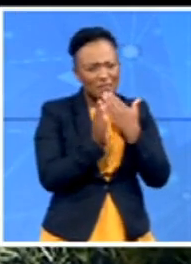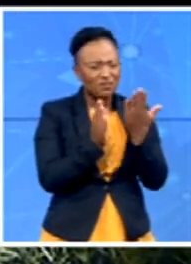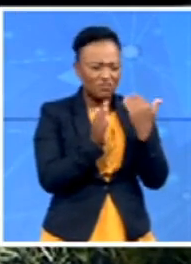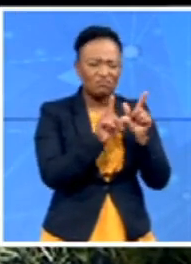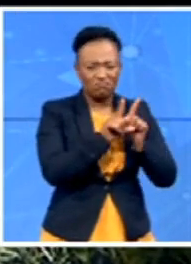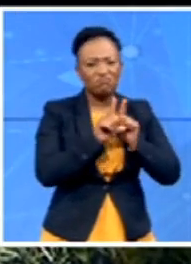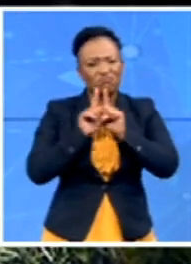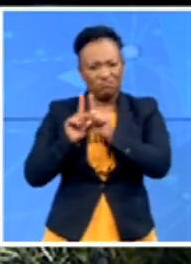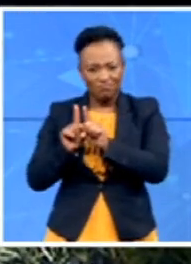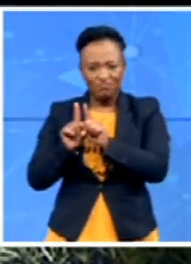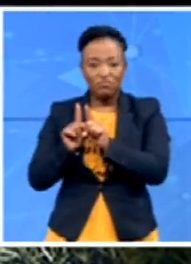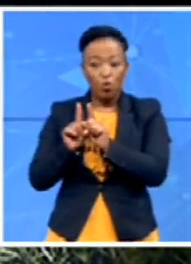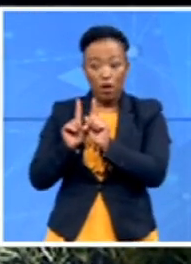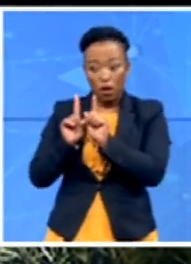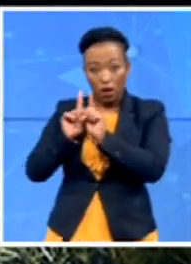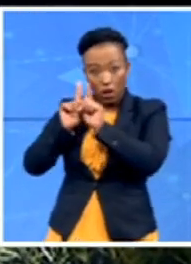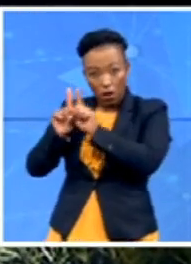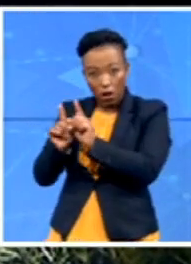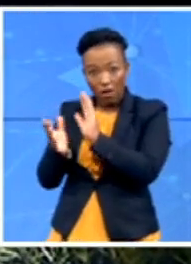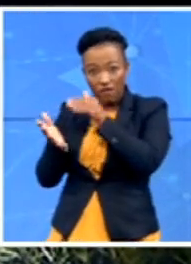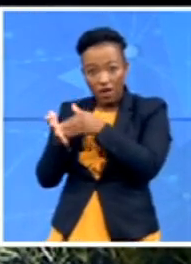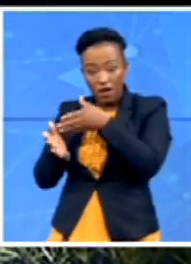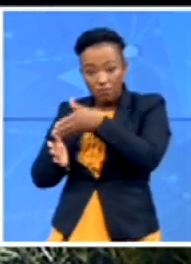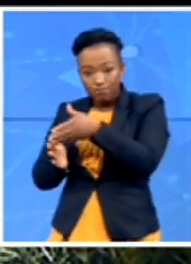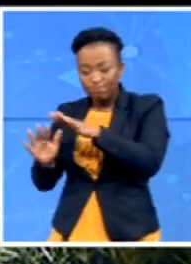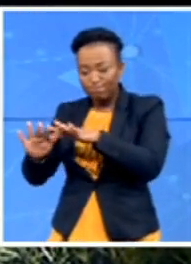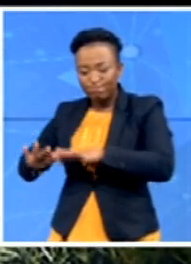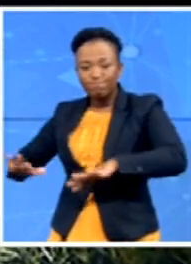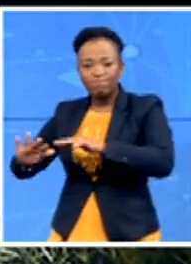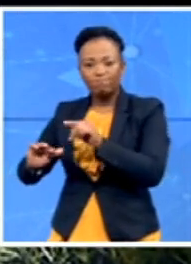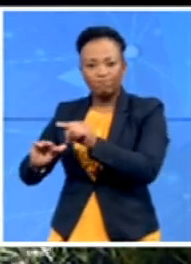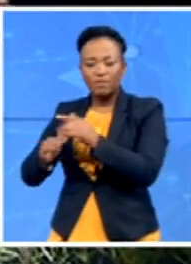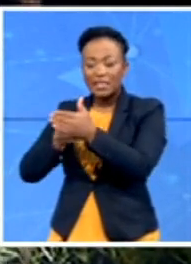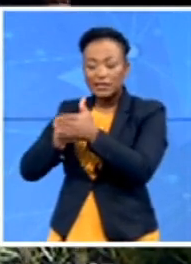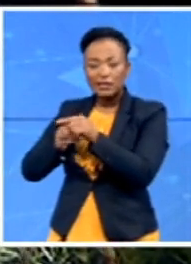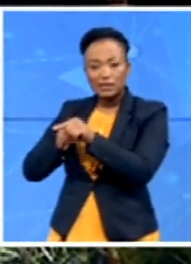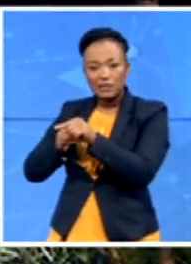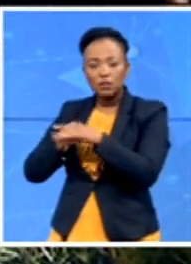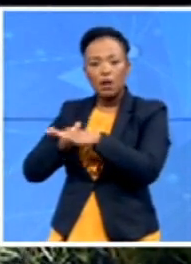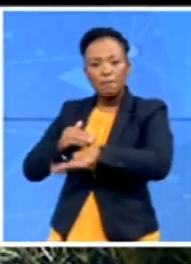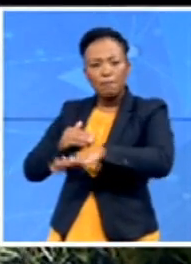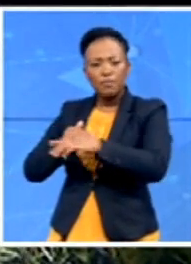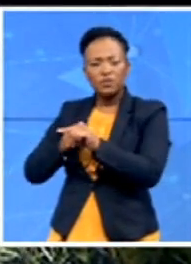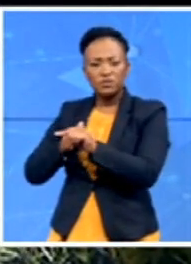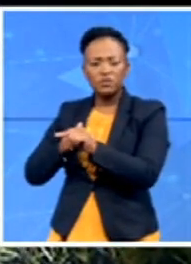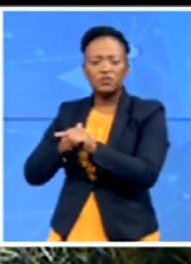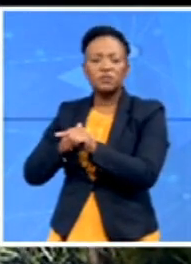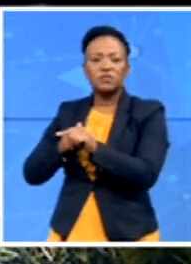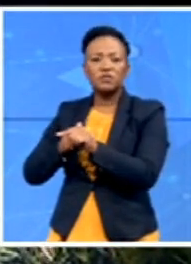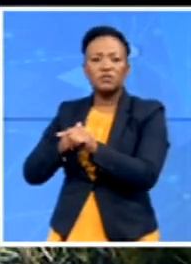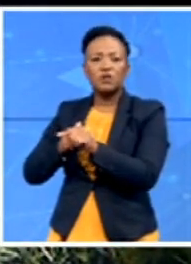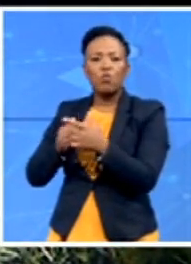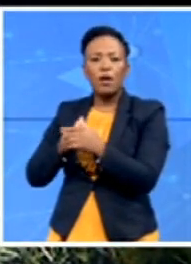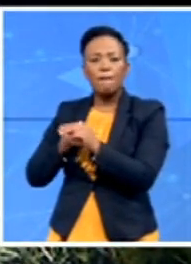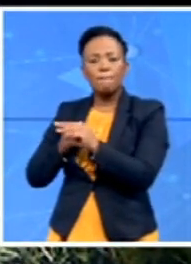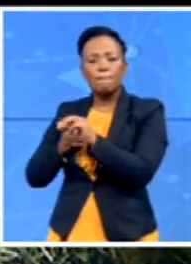arrival at in one of the areas near at his place, at Malukazi, or just between ACP